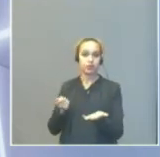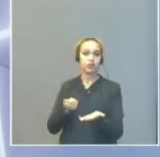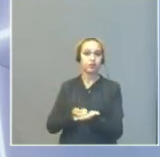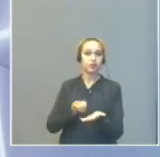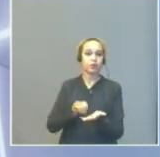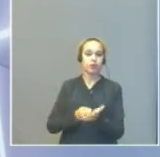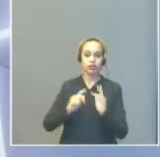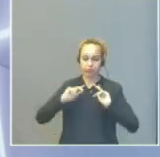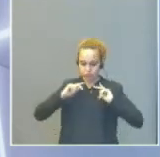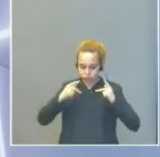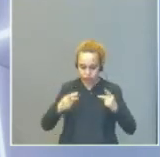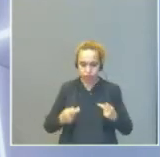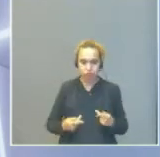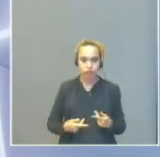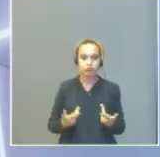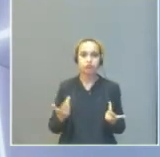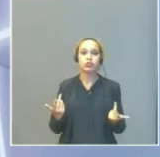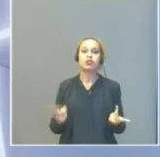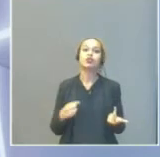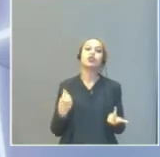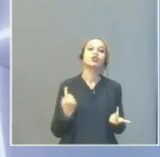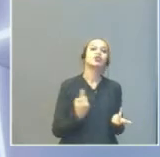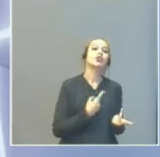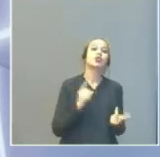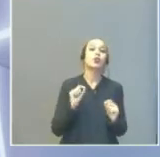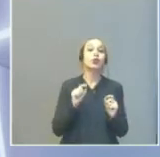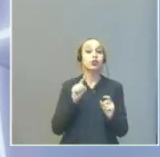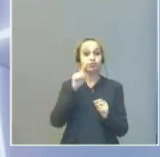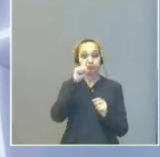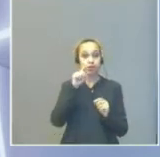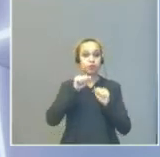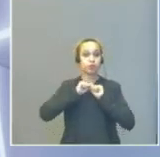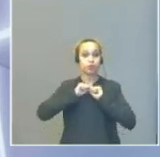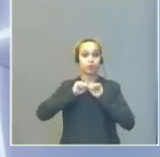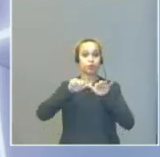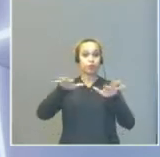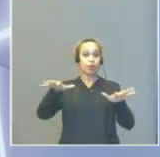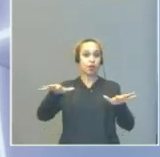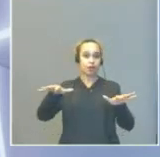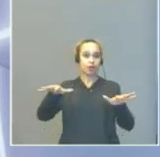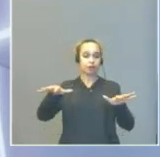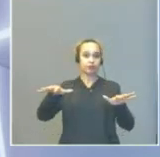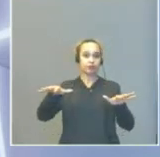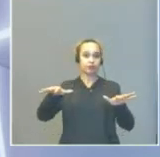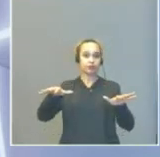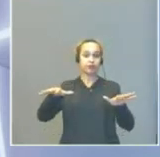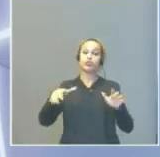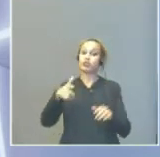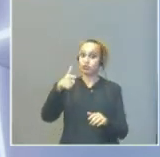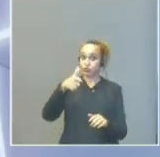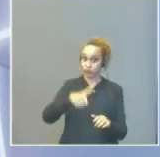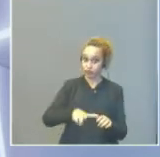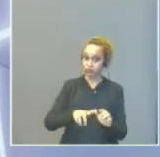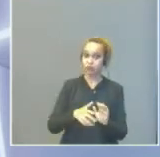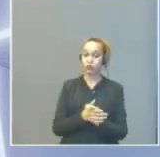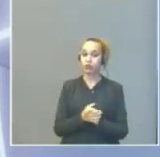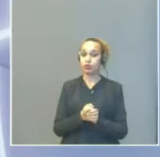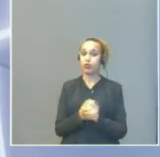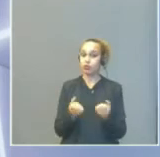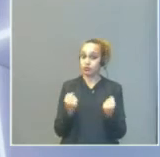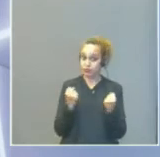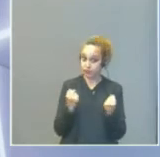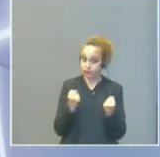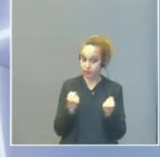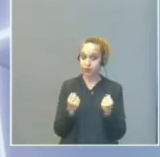human, then we risk proliferating our incarceration or repeating or reinforcing or strengthening